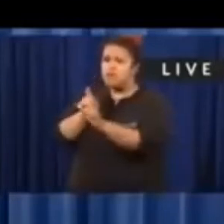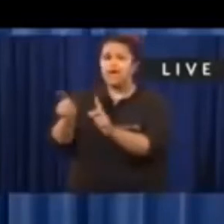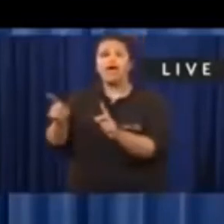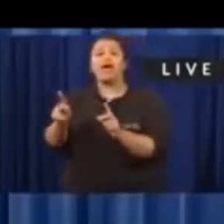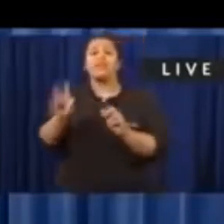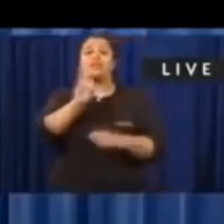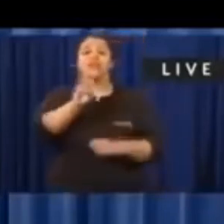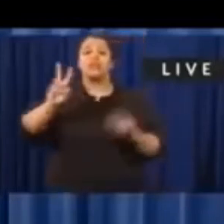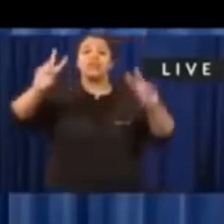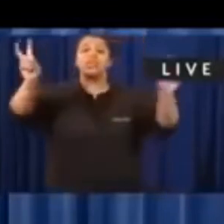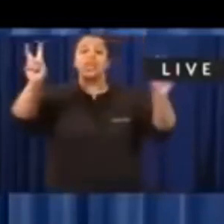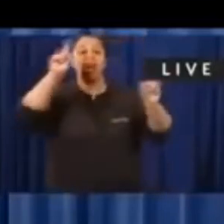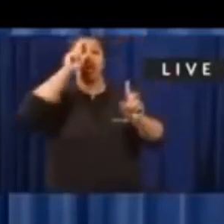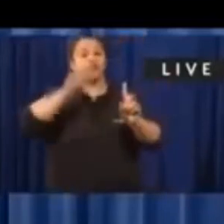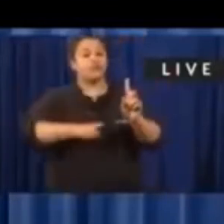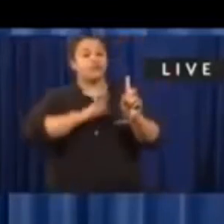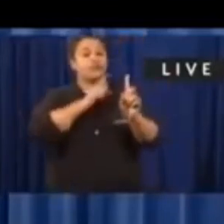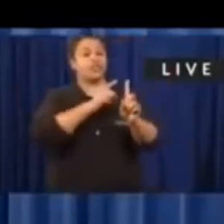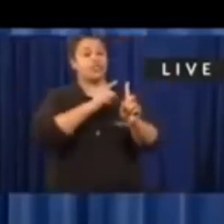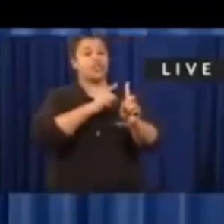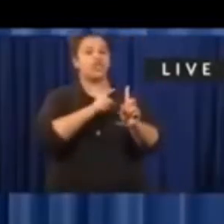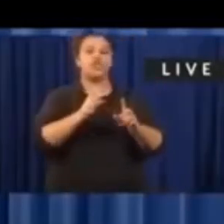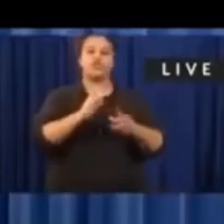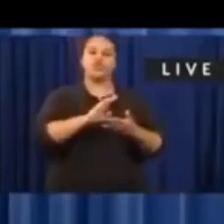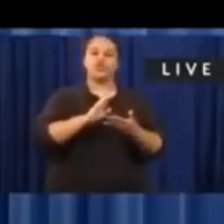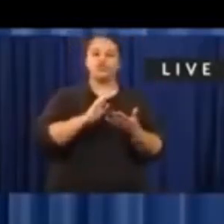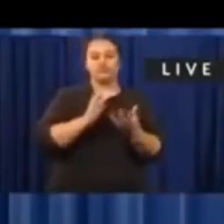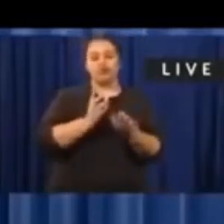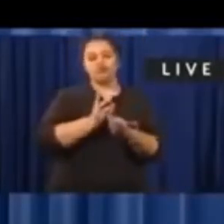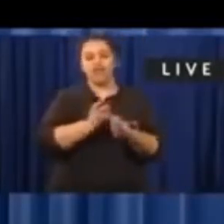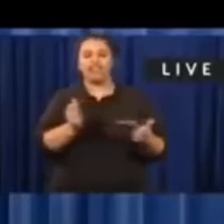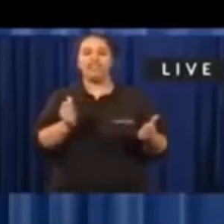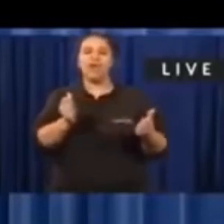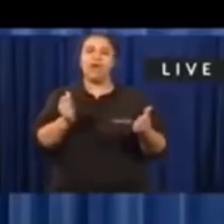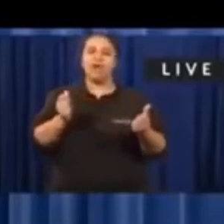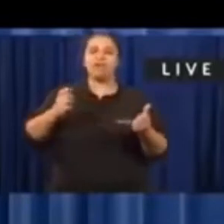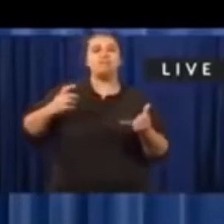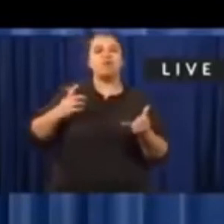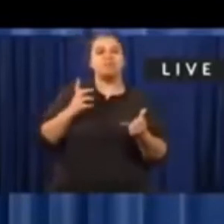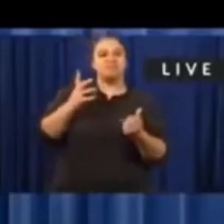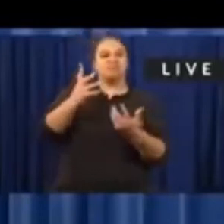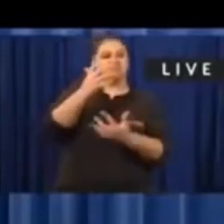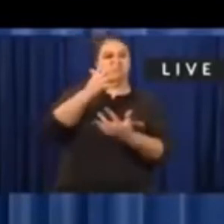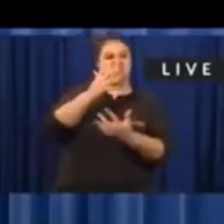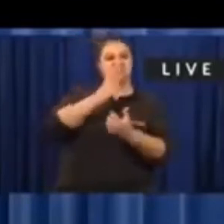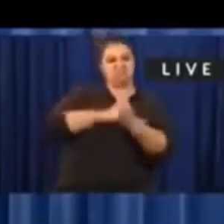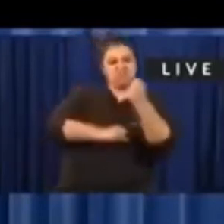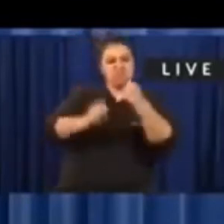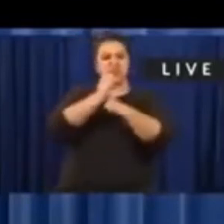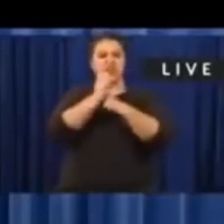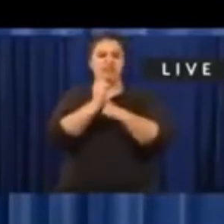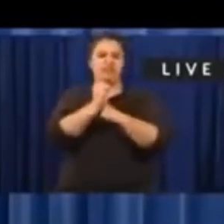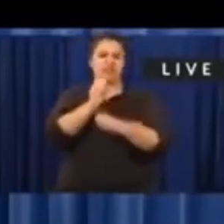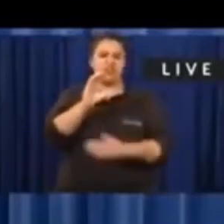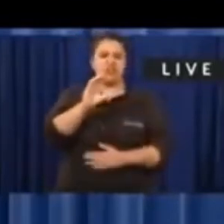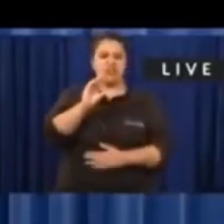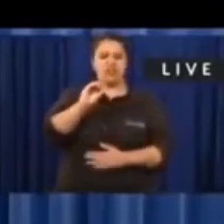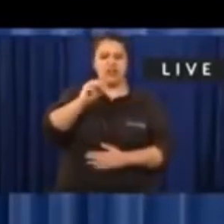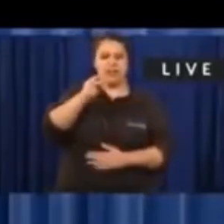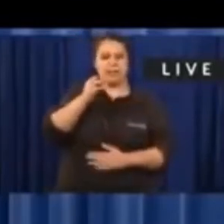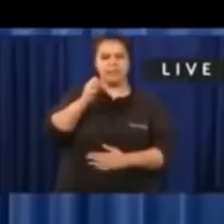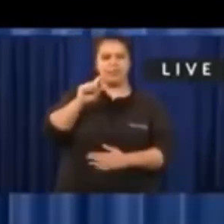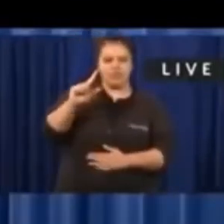quote structural violence of capitalism which the organization sees as the root cause of things such as racism